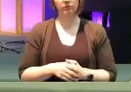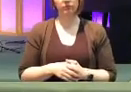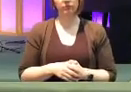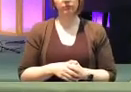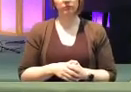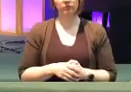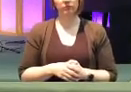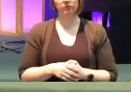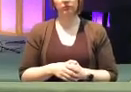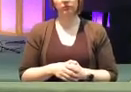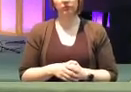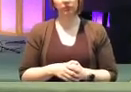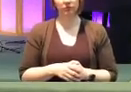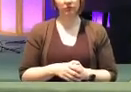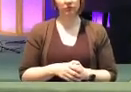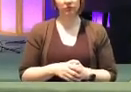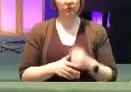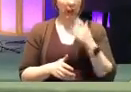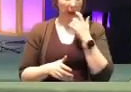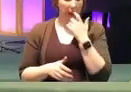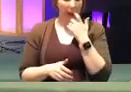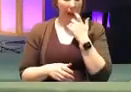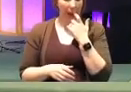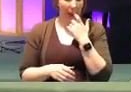We're just going to worship just for the next few moments.